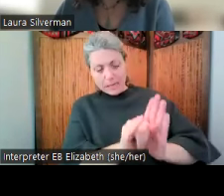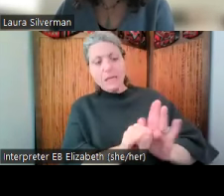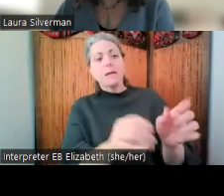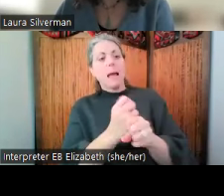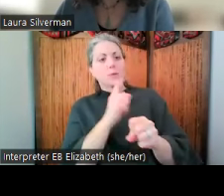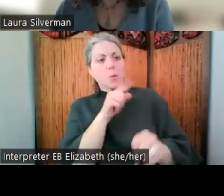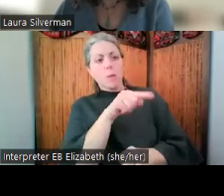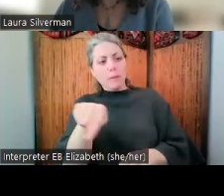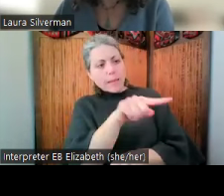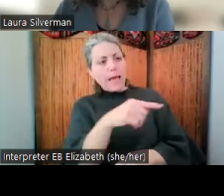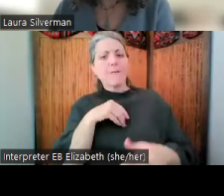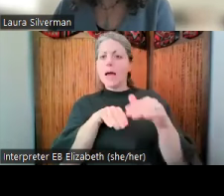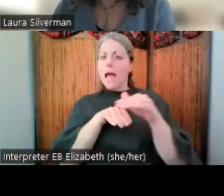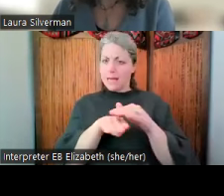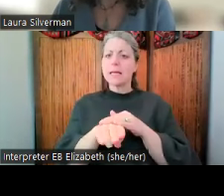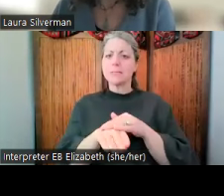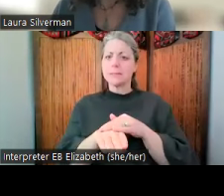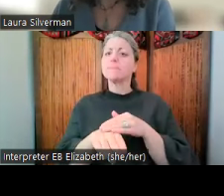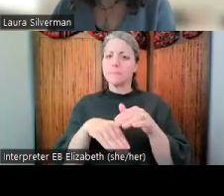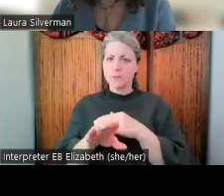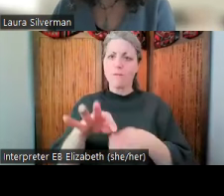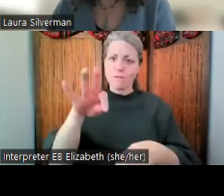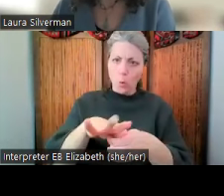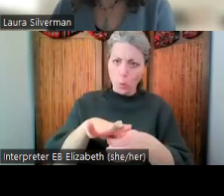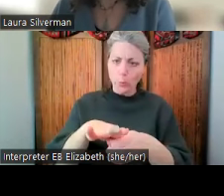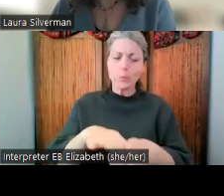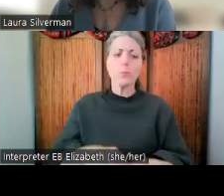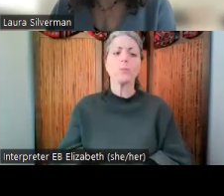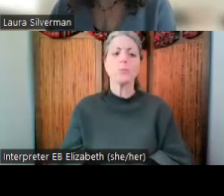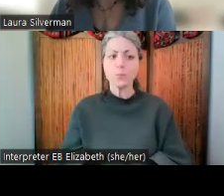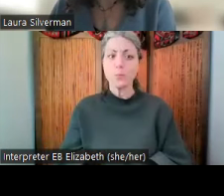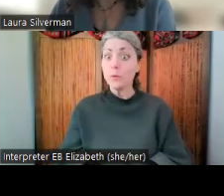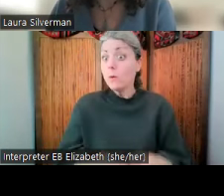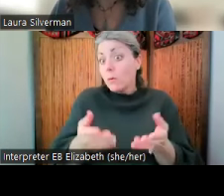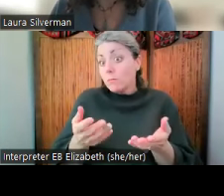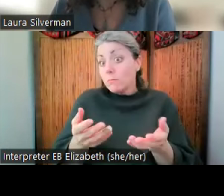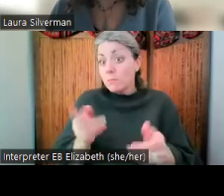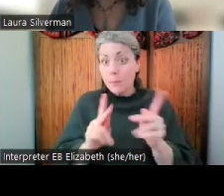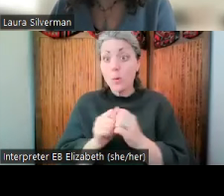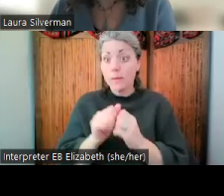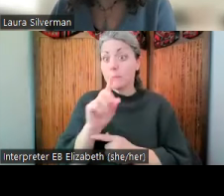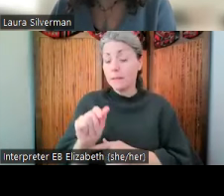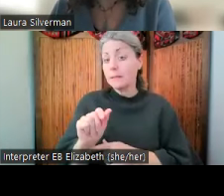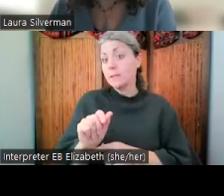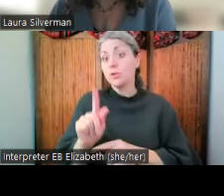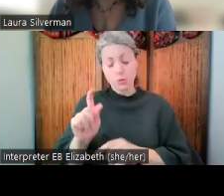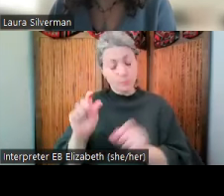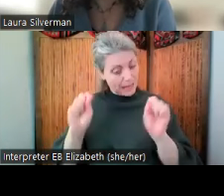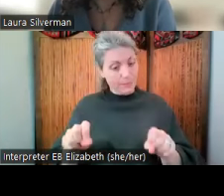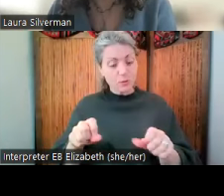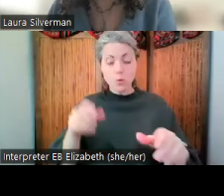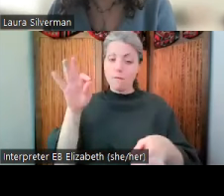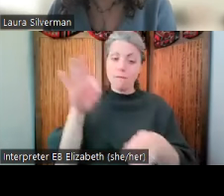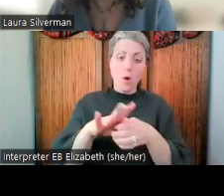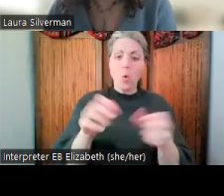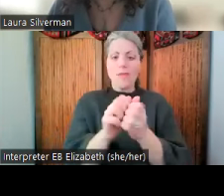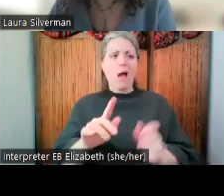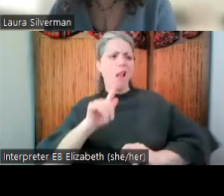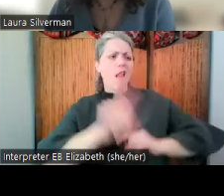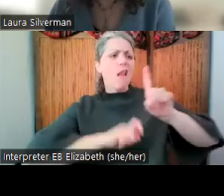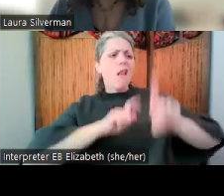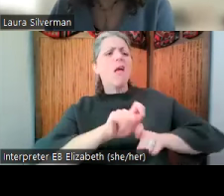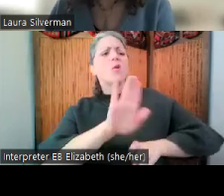to the polling place, to allow people with disabilities to vote without questioning their right. It's really